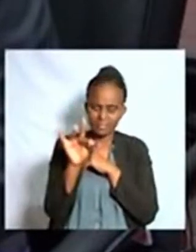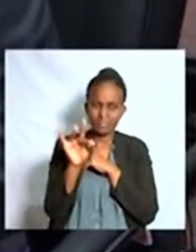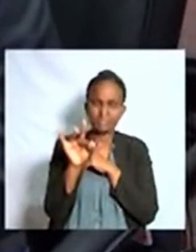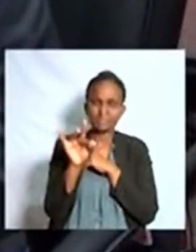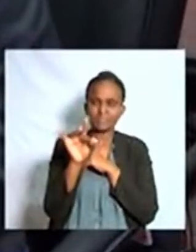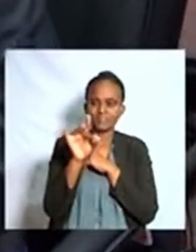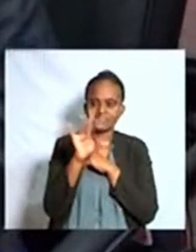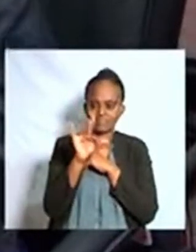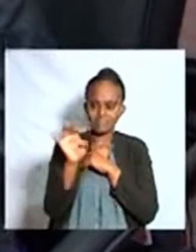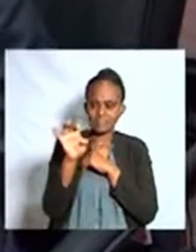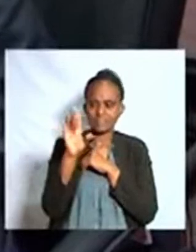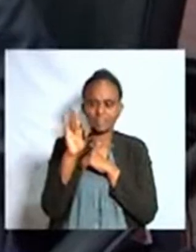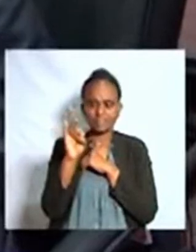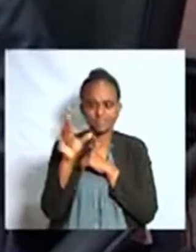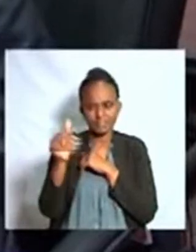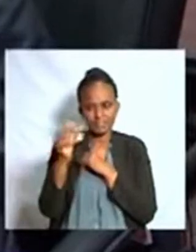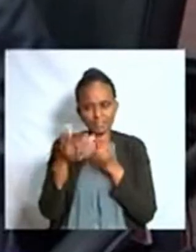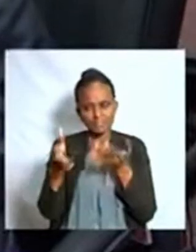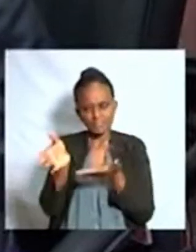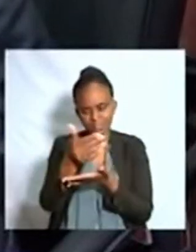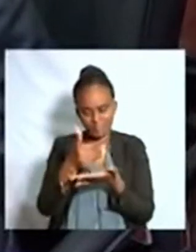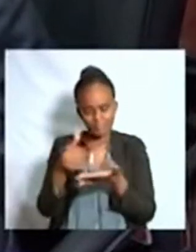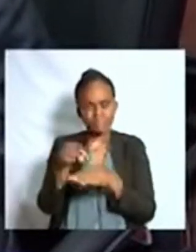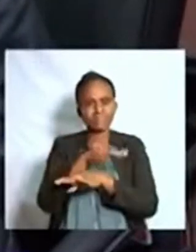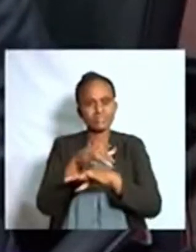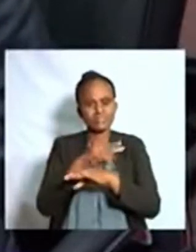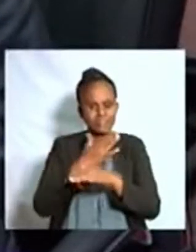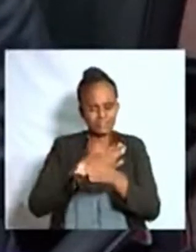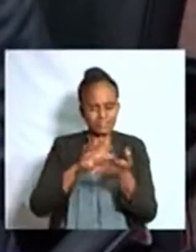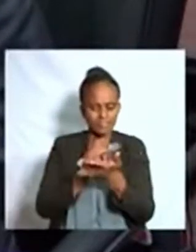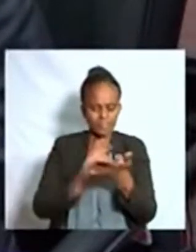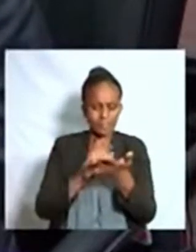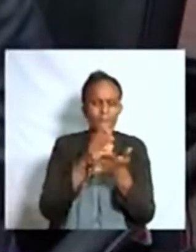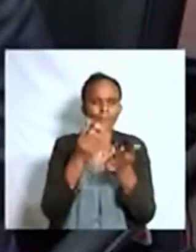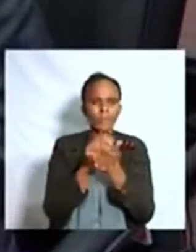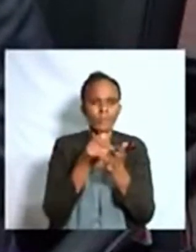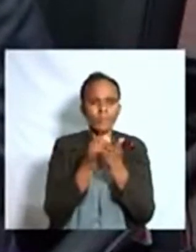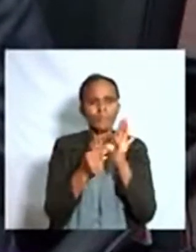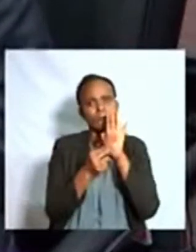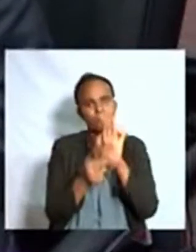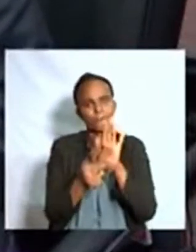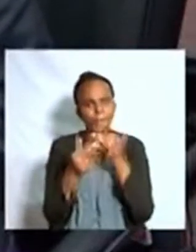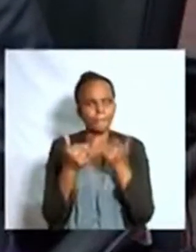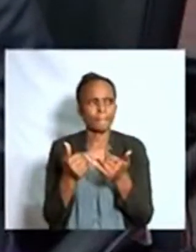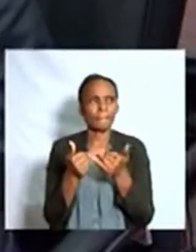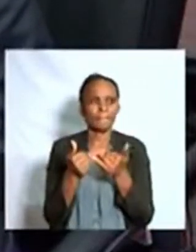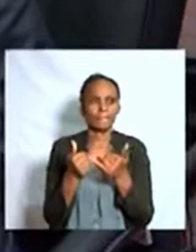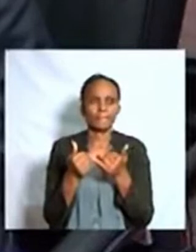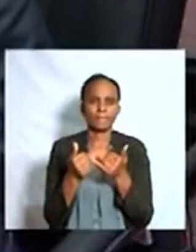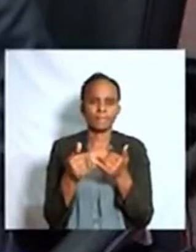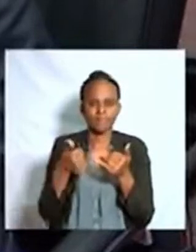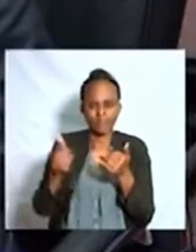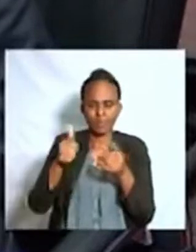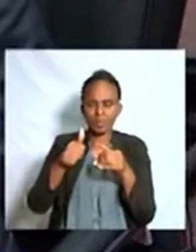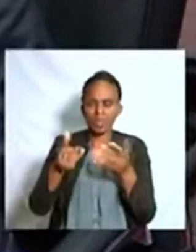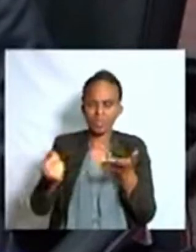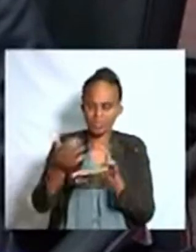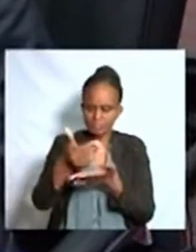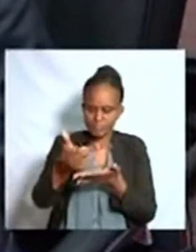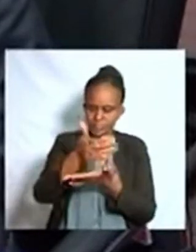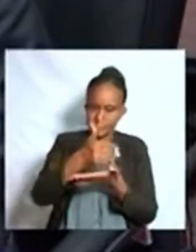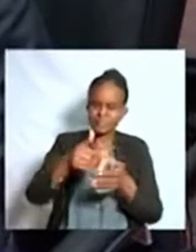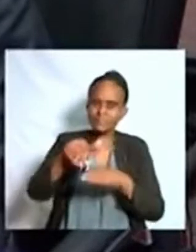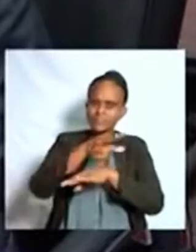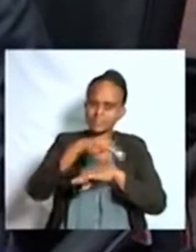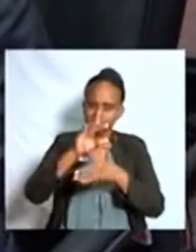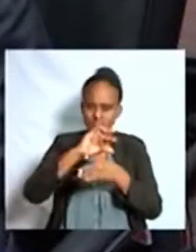928,870. Did you overcollect? My basic accounting indicates that you overcollected or